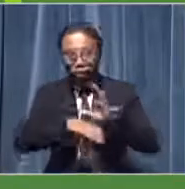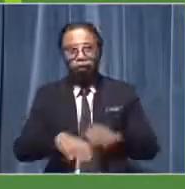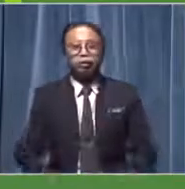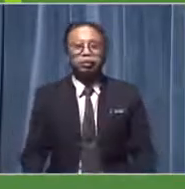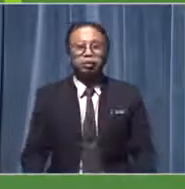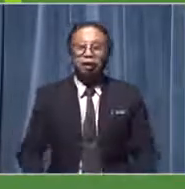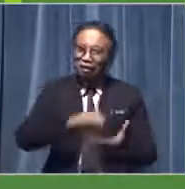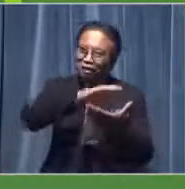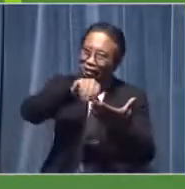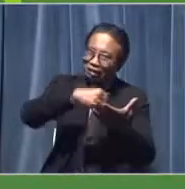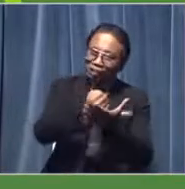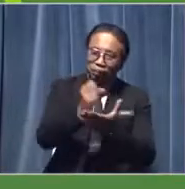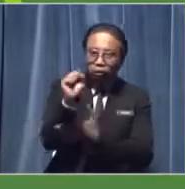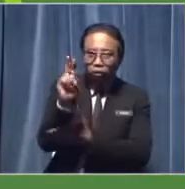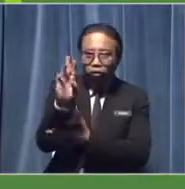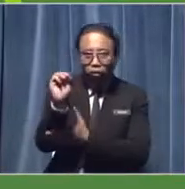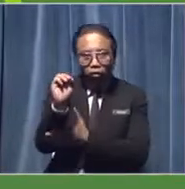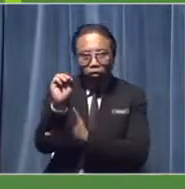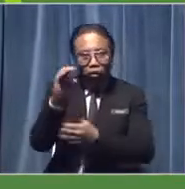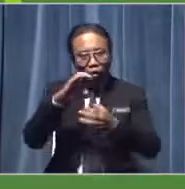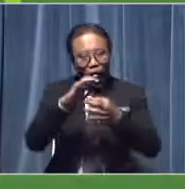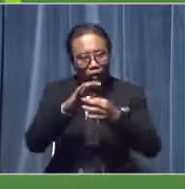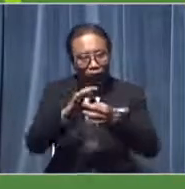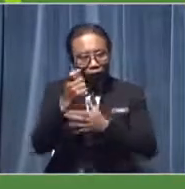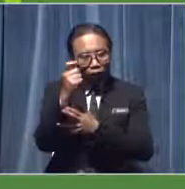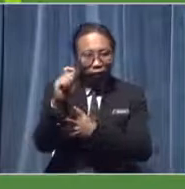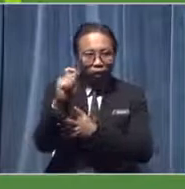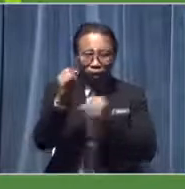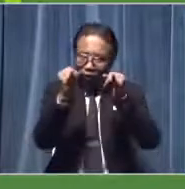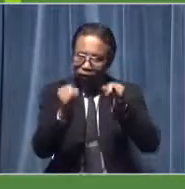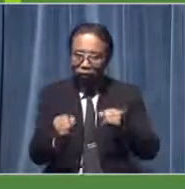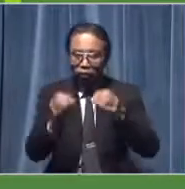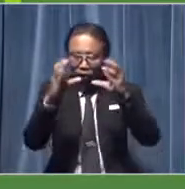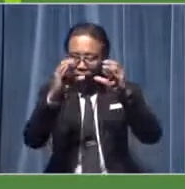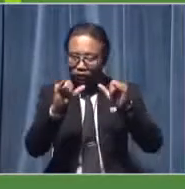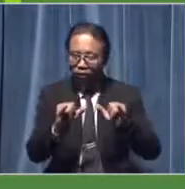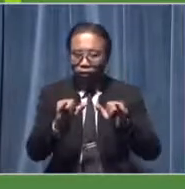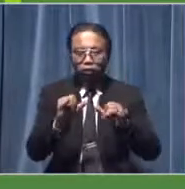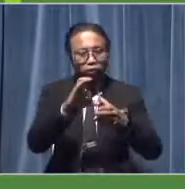sum of the inverses of the individual capacitance.